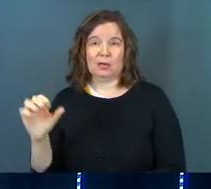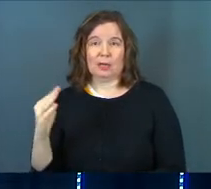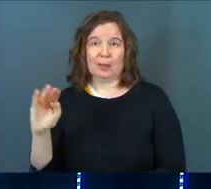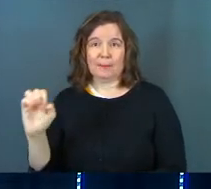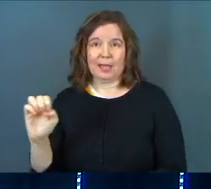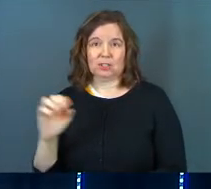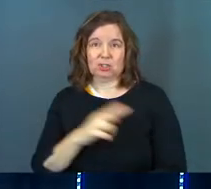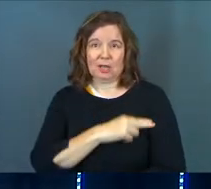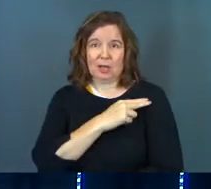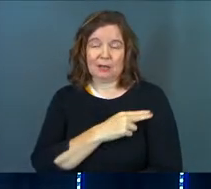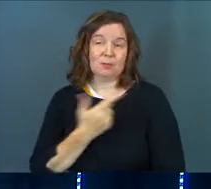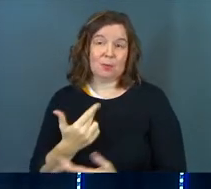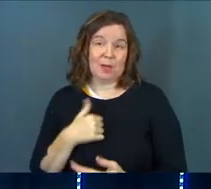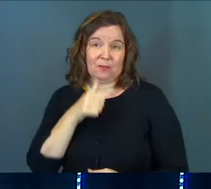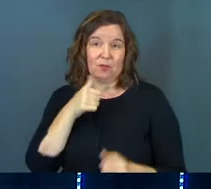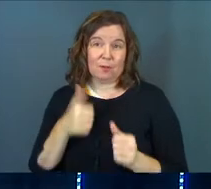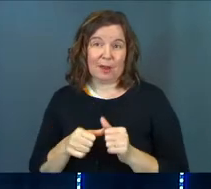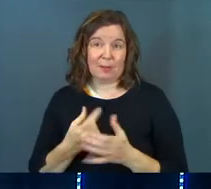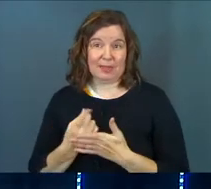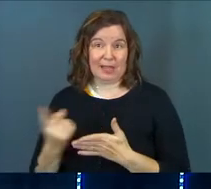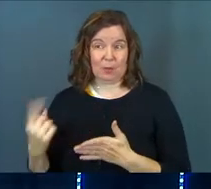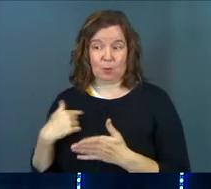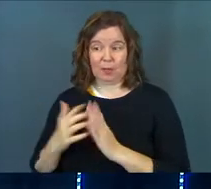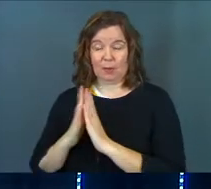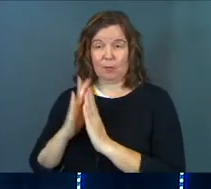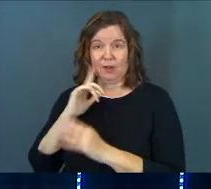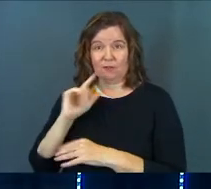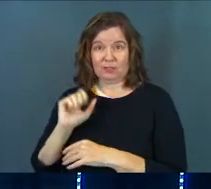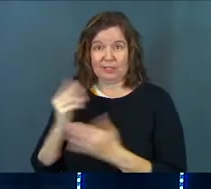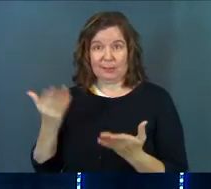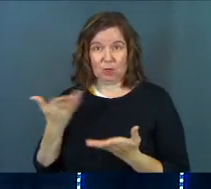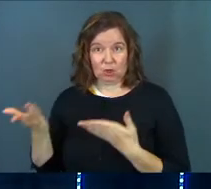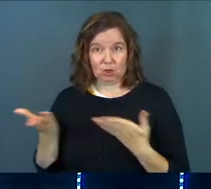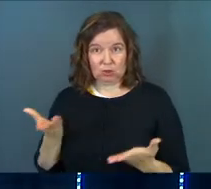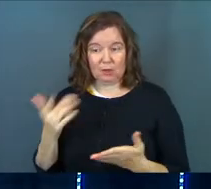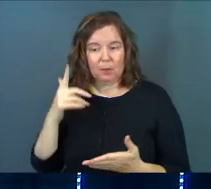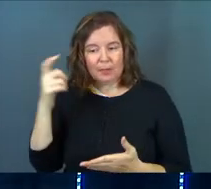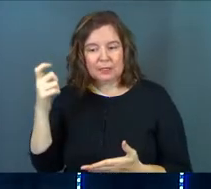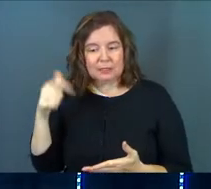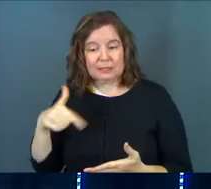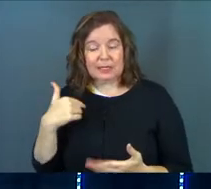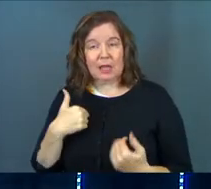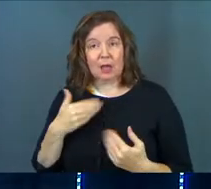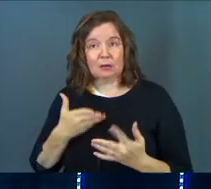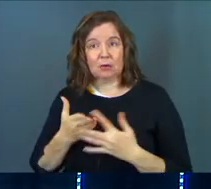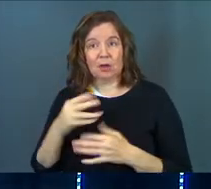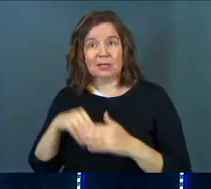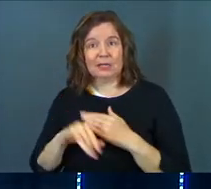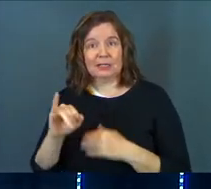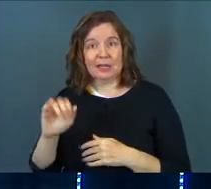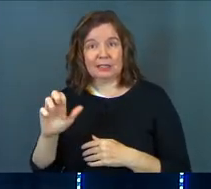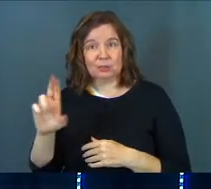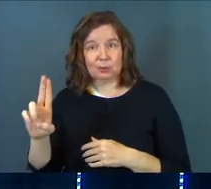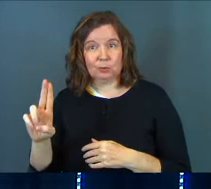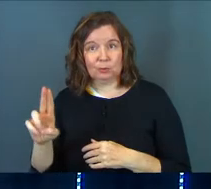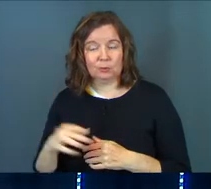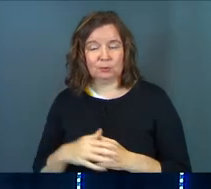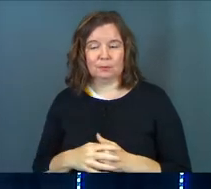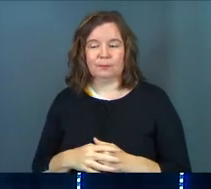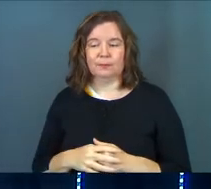Comanche Hospital. And you guys might even remember that last week we prayed for Tim in the service because he had gone into the